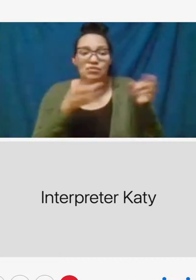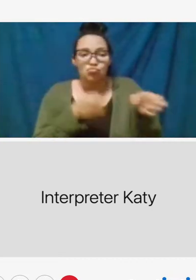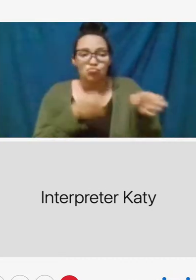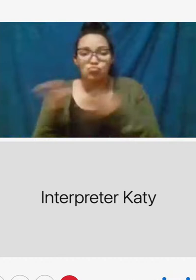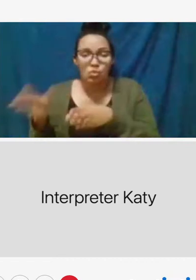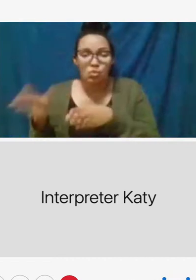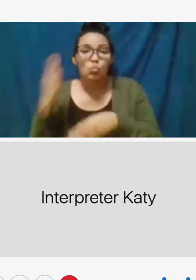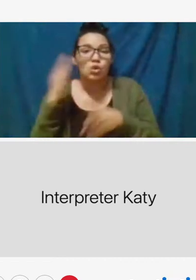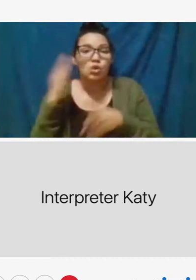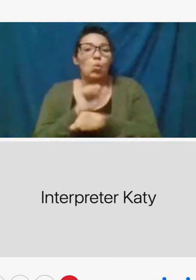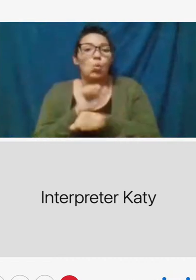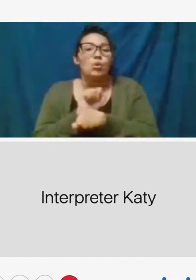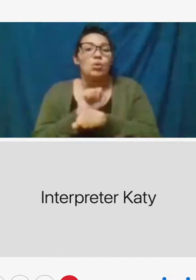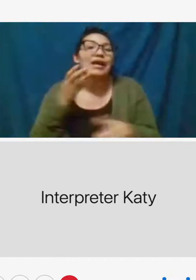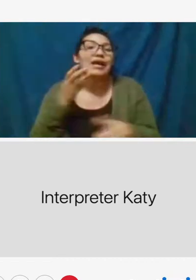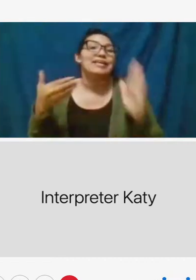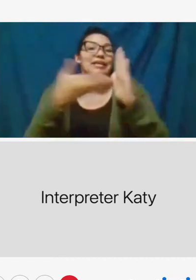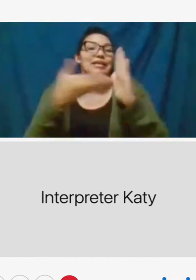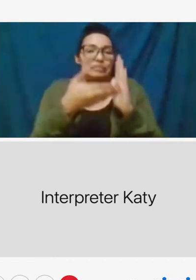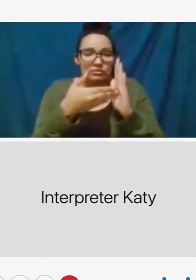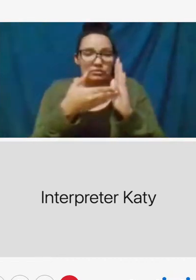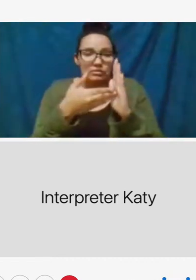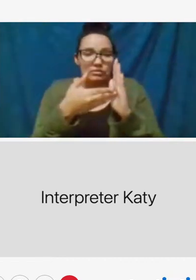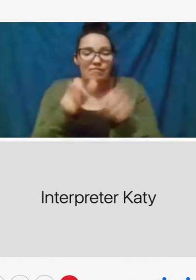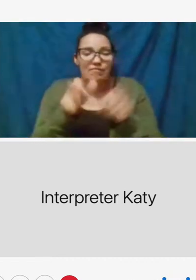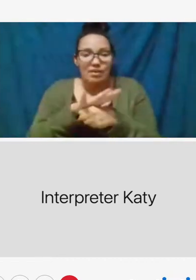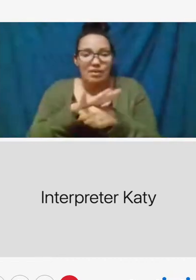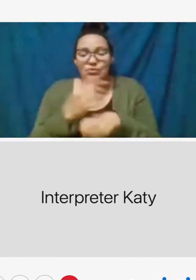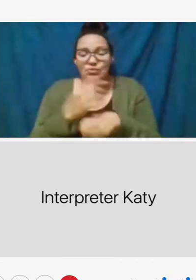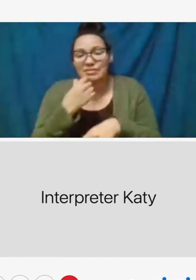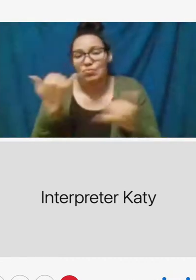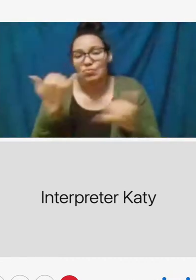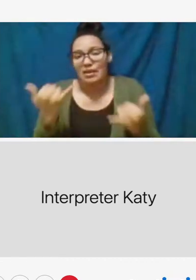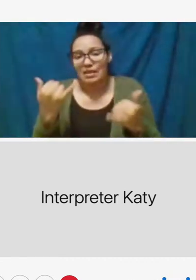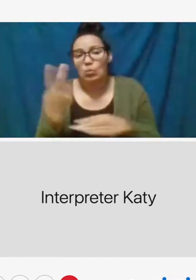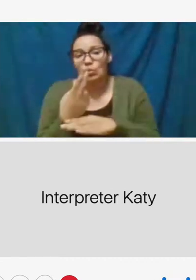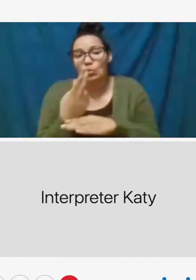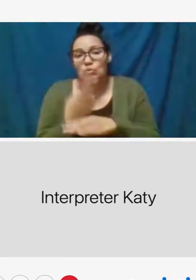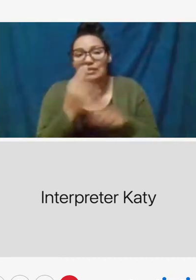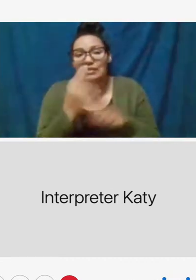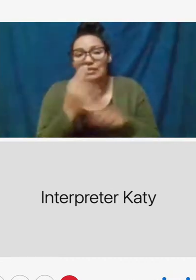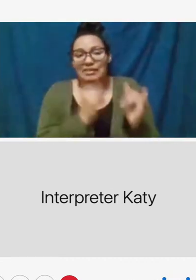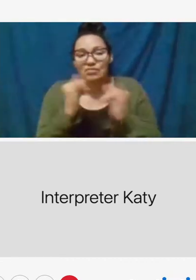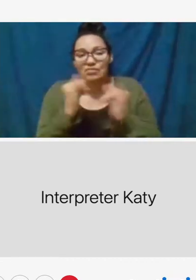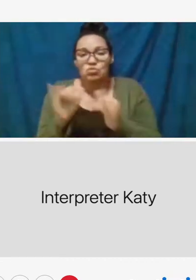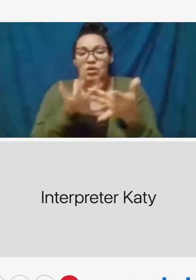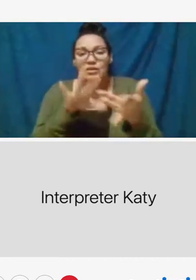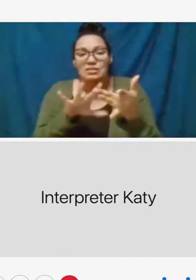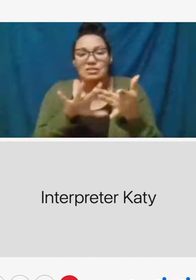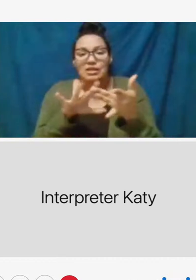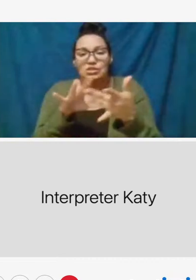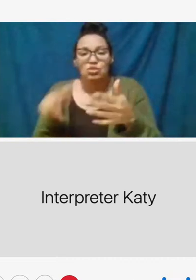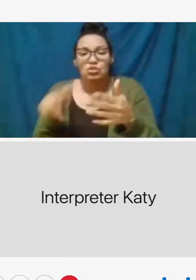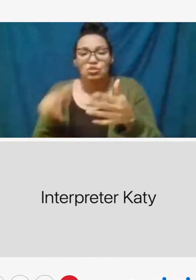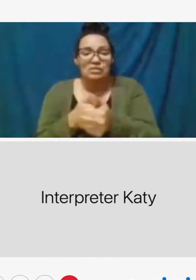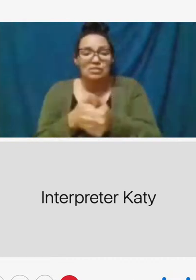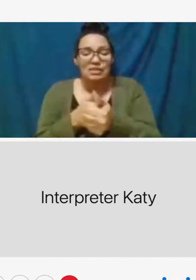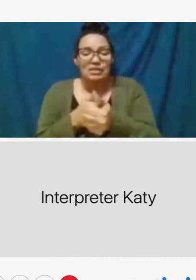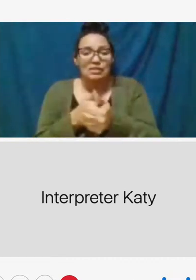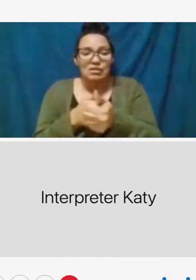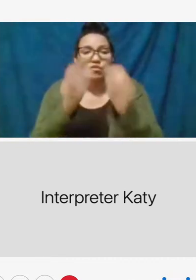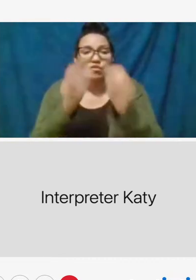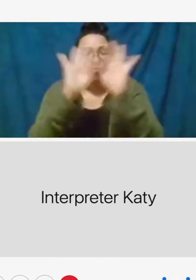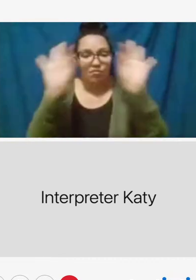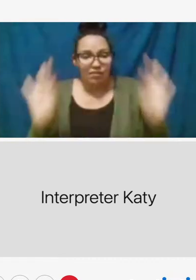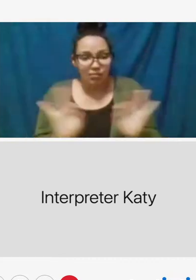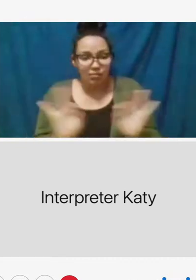the virus so like I said currently we are using the individual contact tracing framework and if you think of like concentric